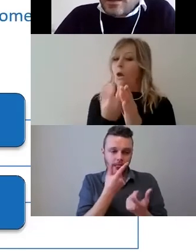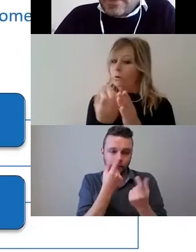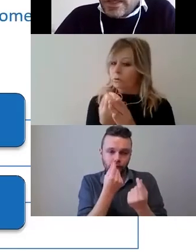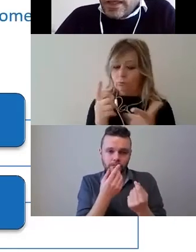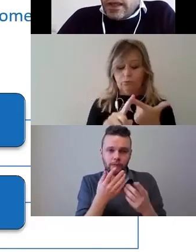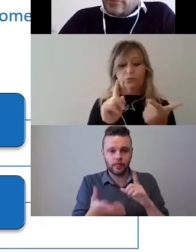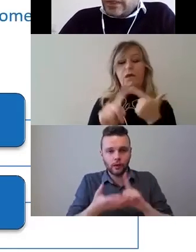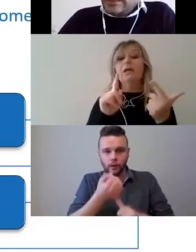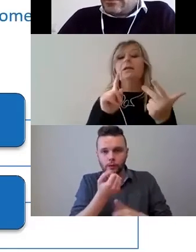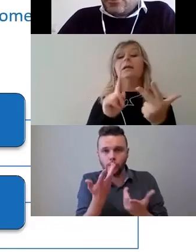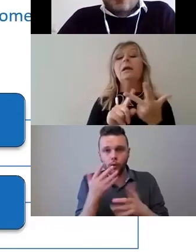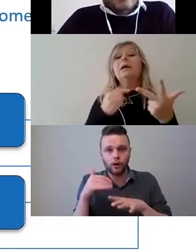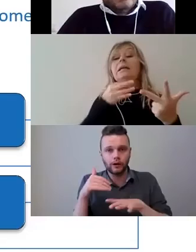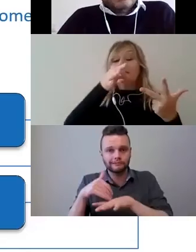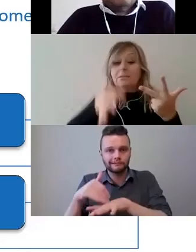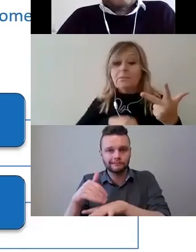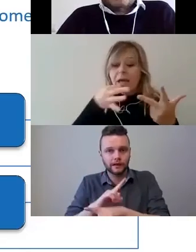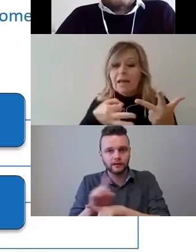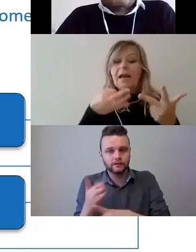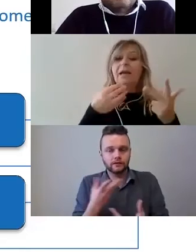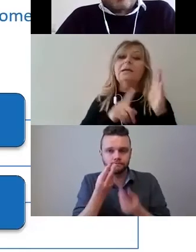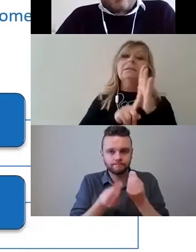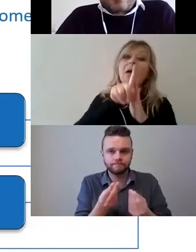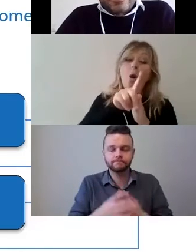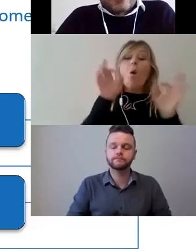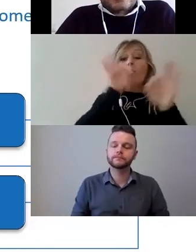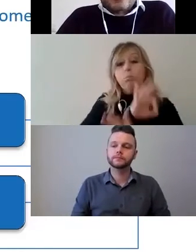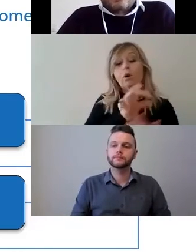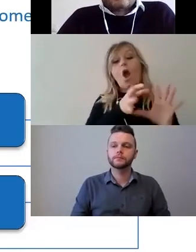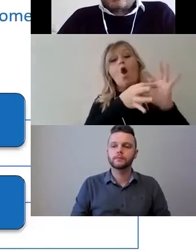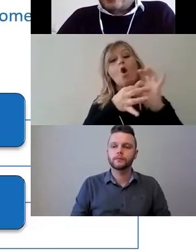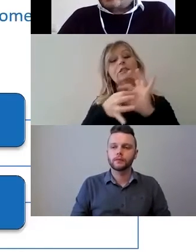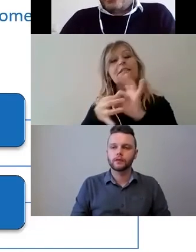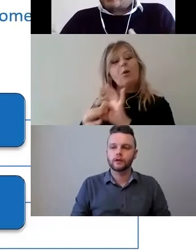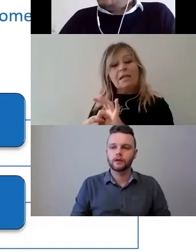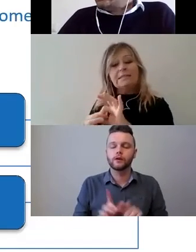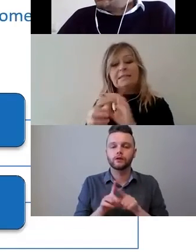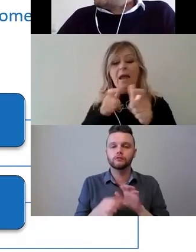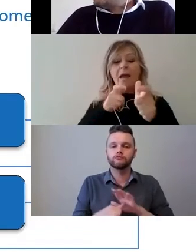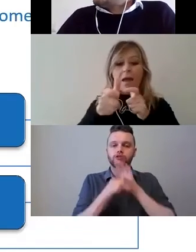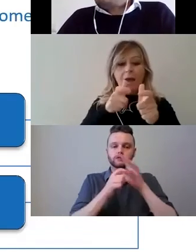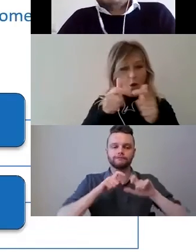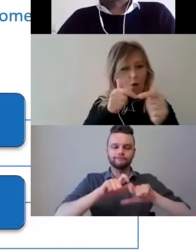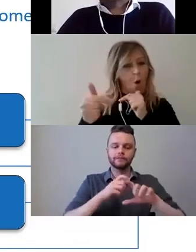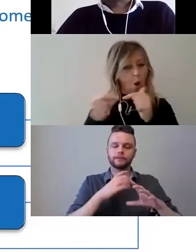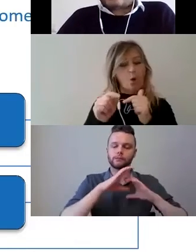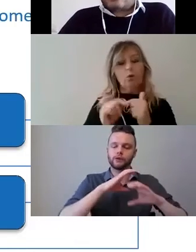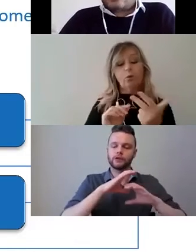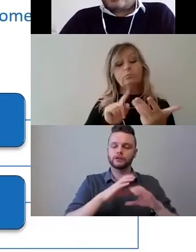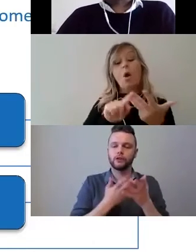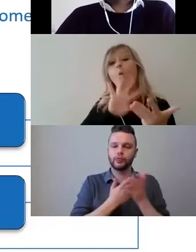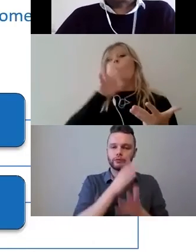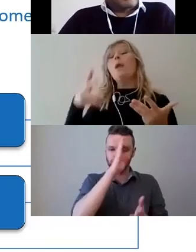consequences of the interview. It is of a priority also to maintain a communication that is based on